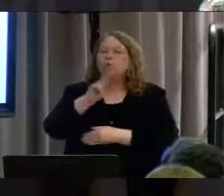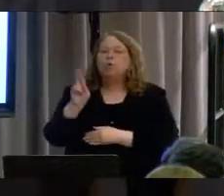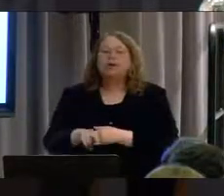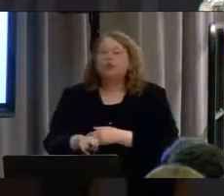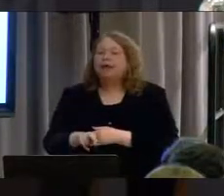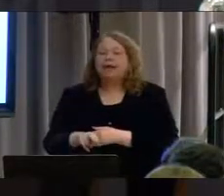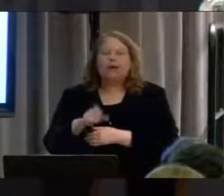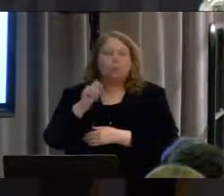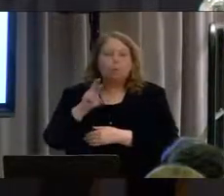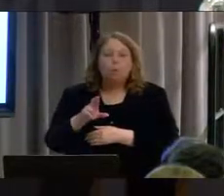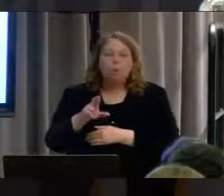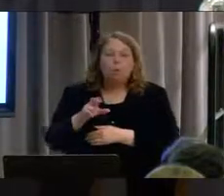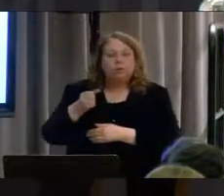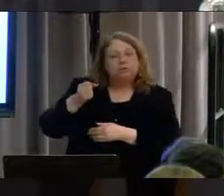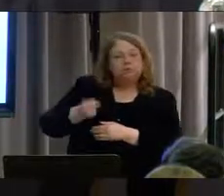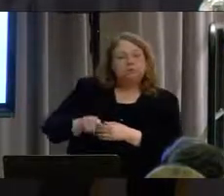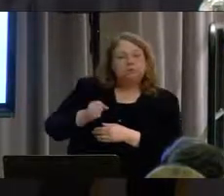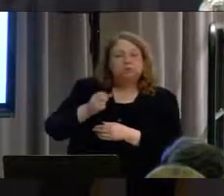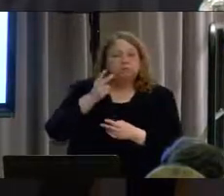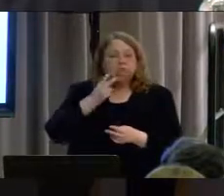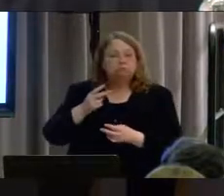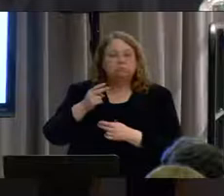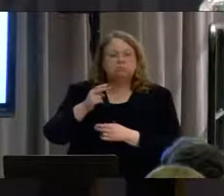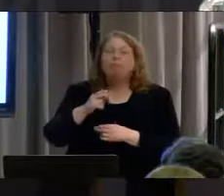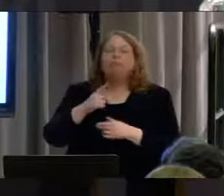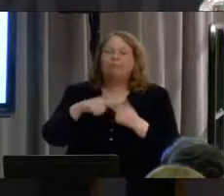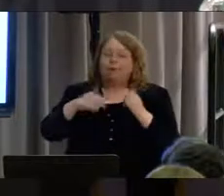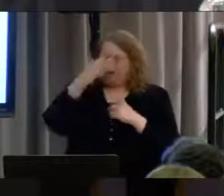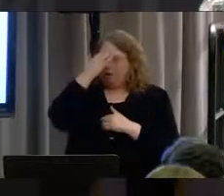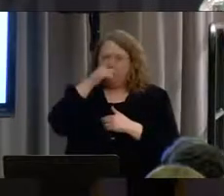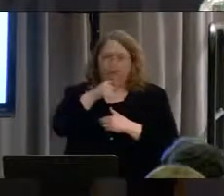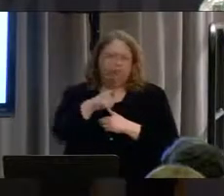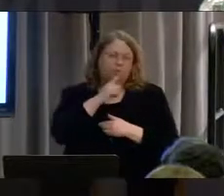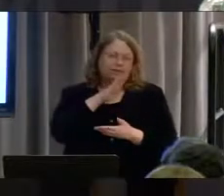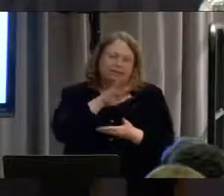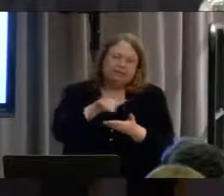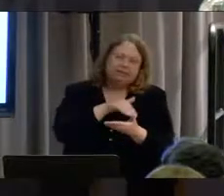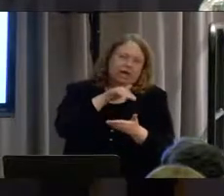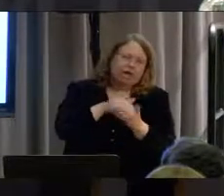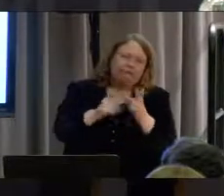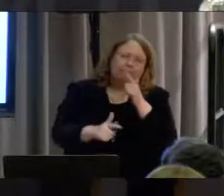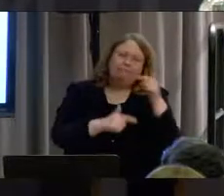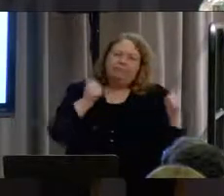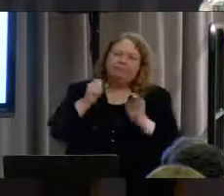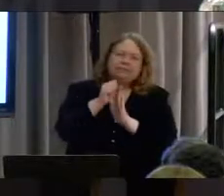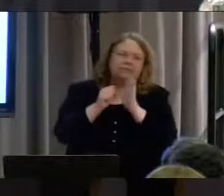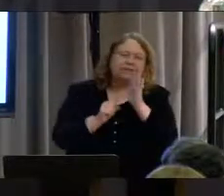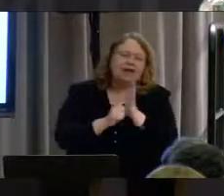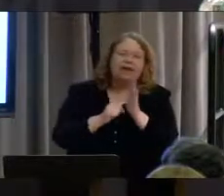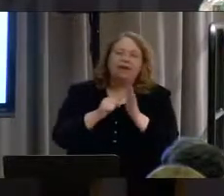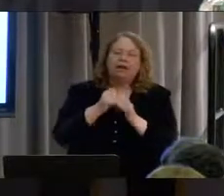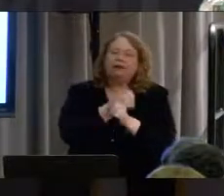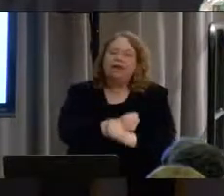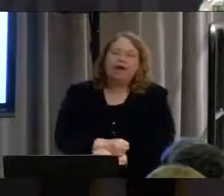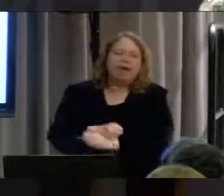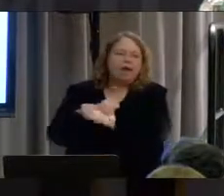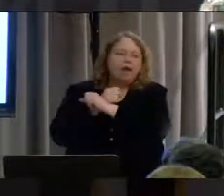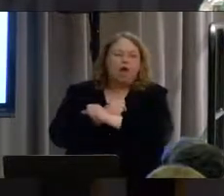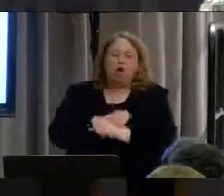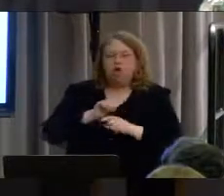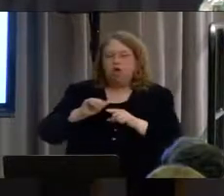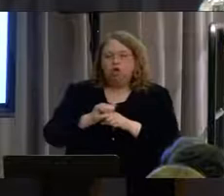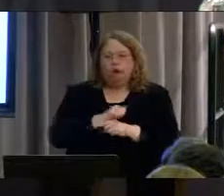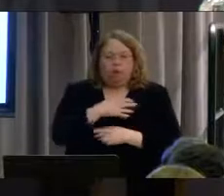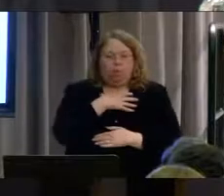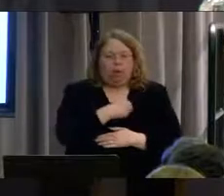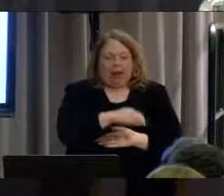know it was born in the center of the largest slave state in the 1830s to train white boys to be